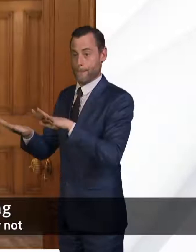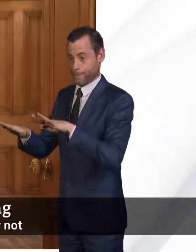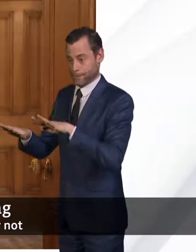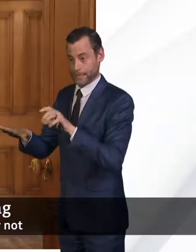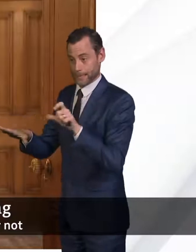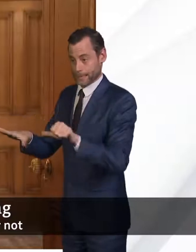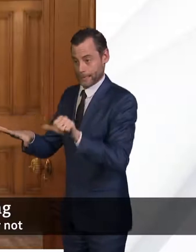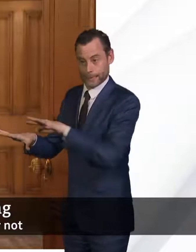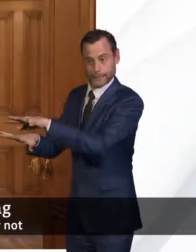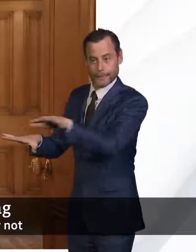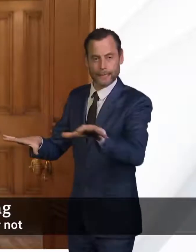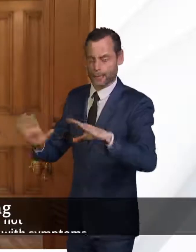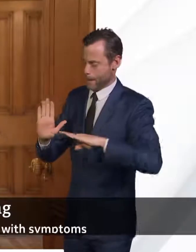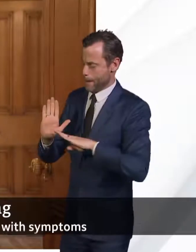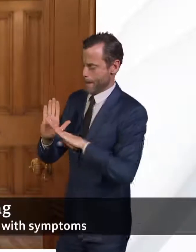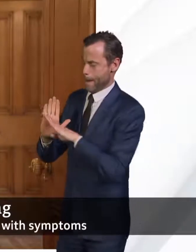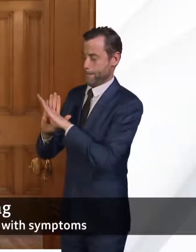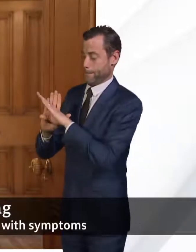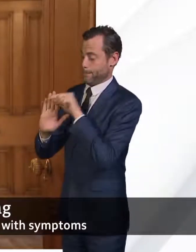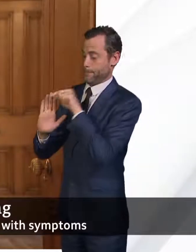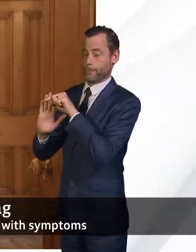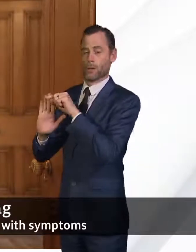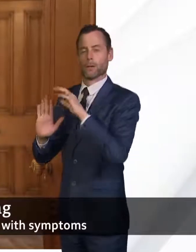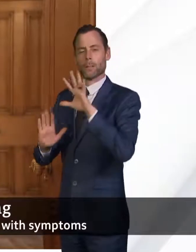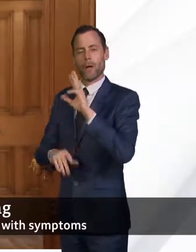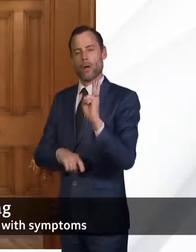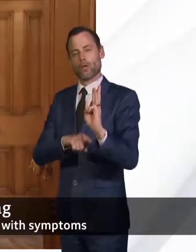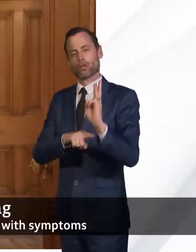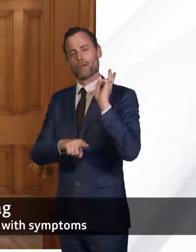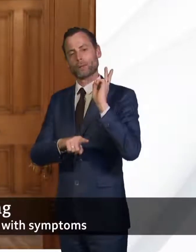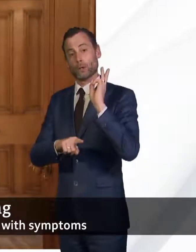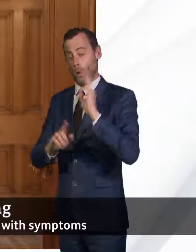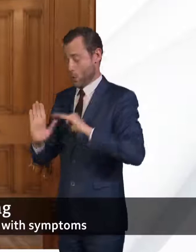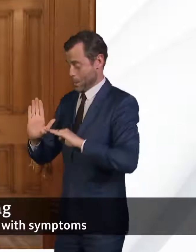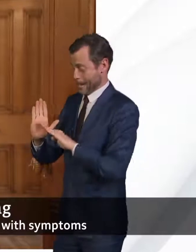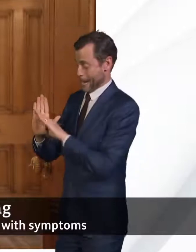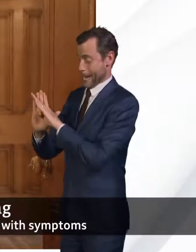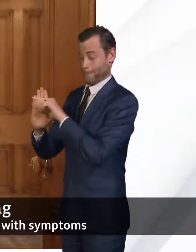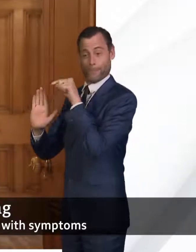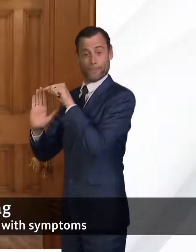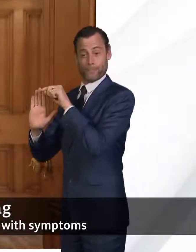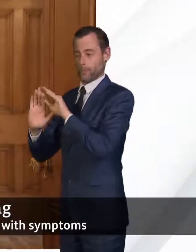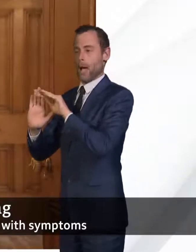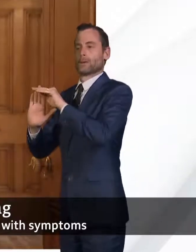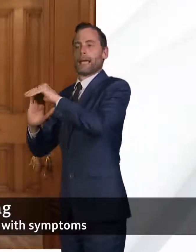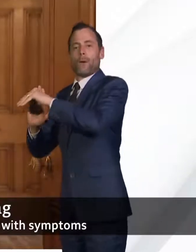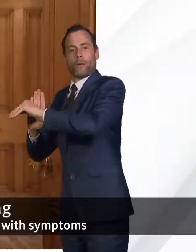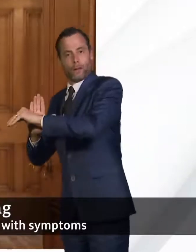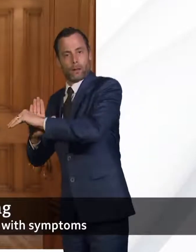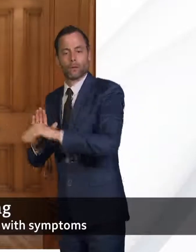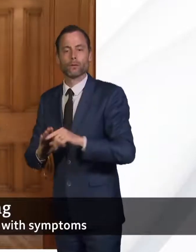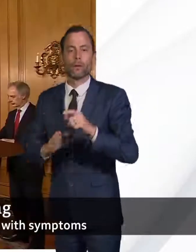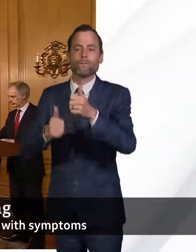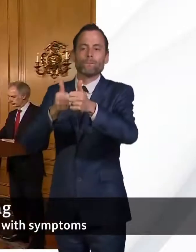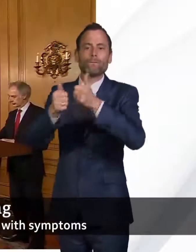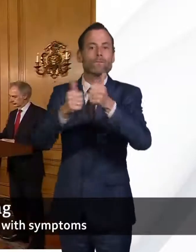which I think was about 3 weeks ago, Angela? Yeah. About that. So I pay tribute to the ventilator